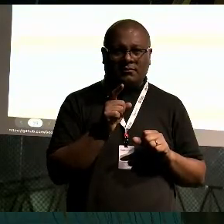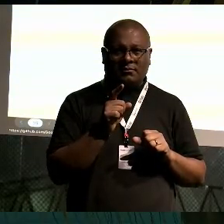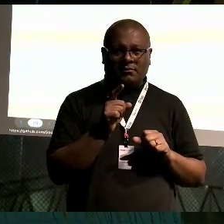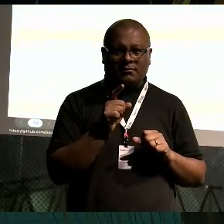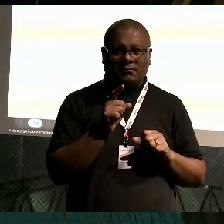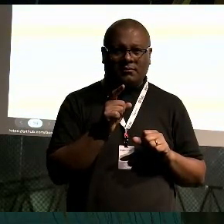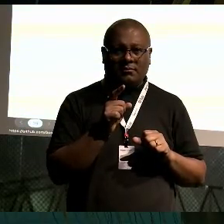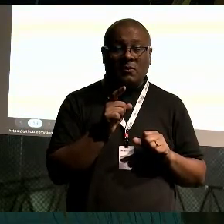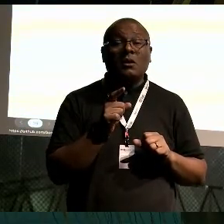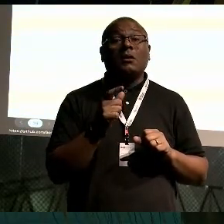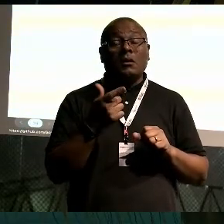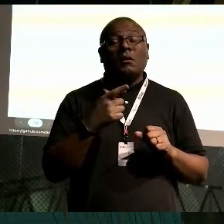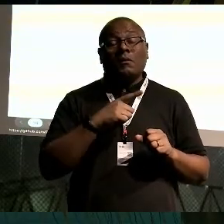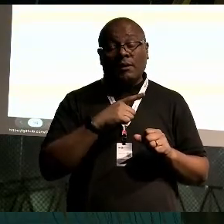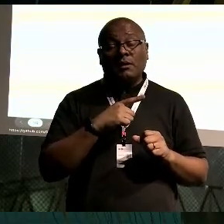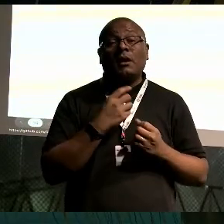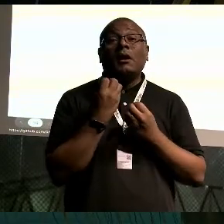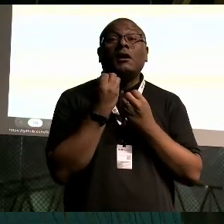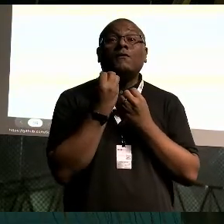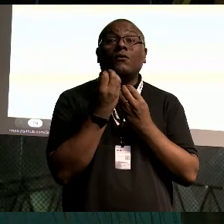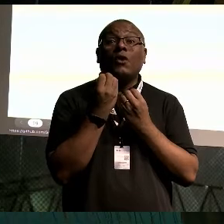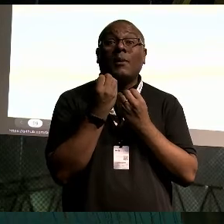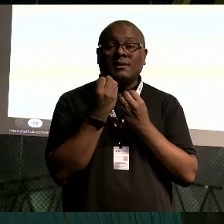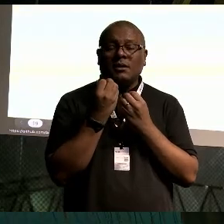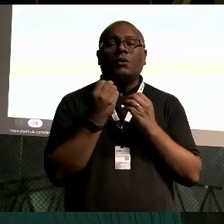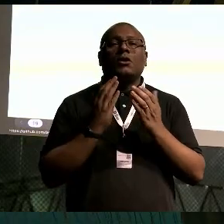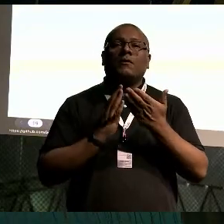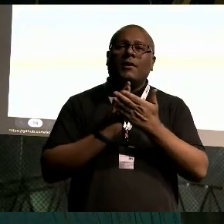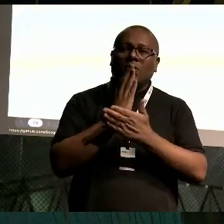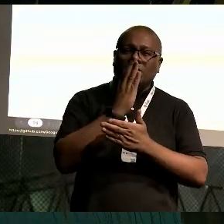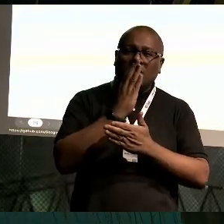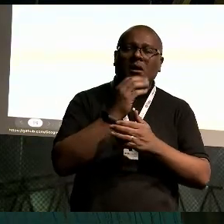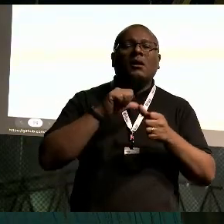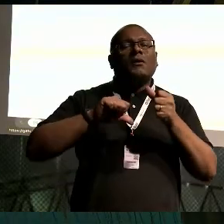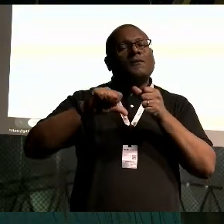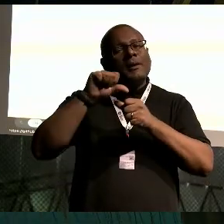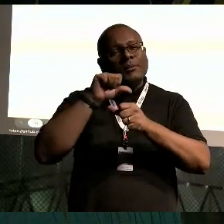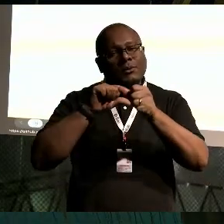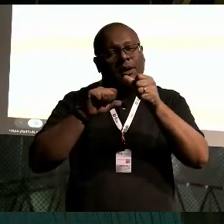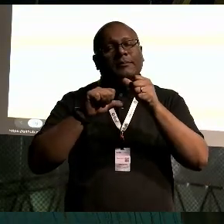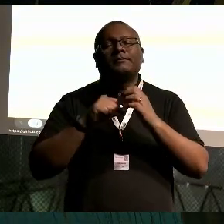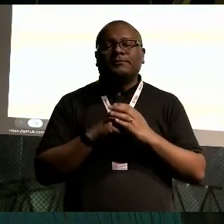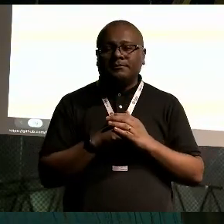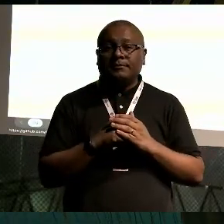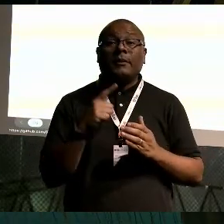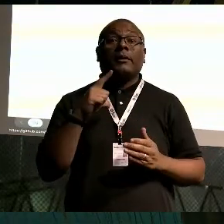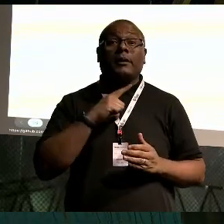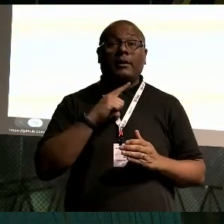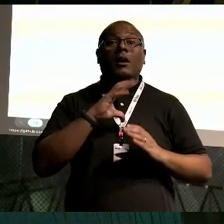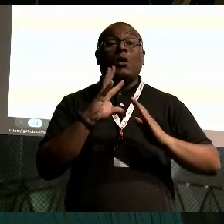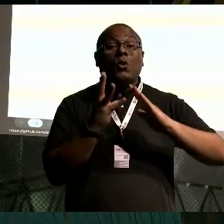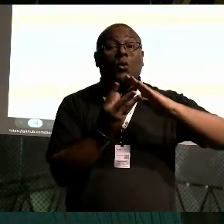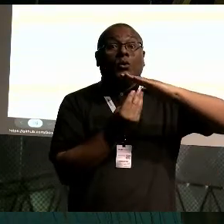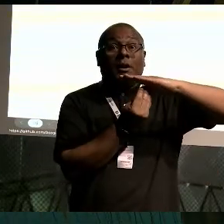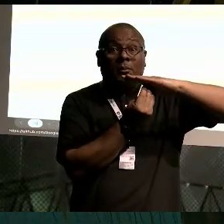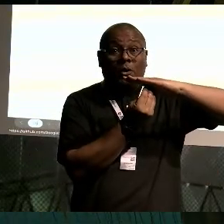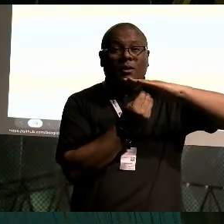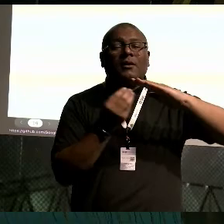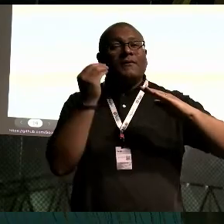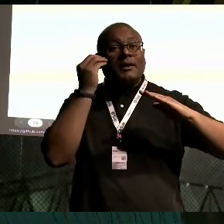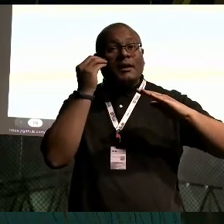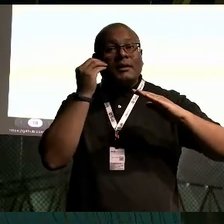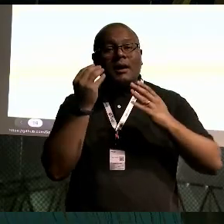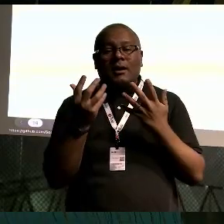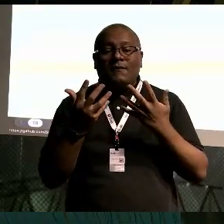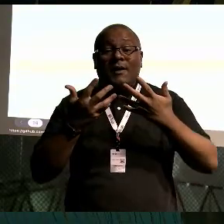those tests are successful, then you merge the change to the main branch, run some more tests, and then you deploy to your production, right? Usually